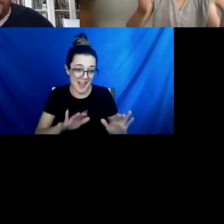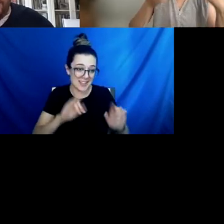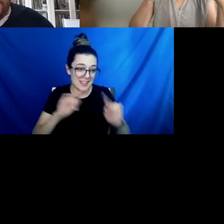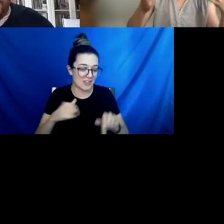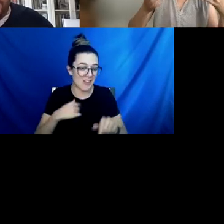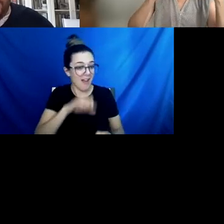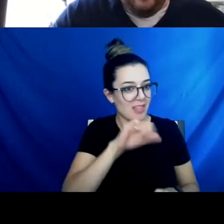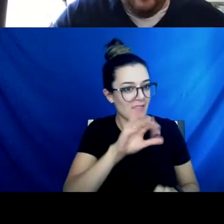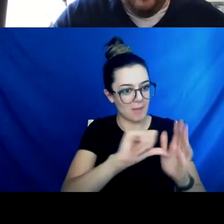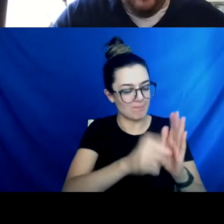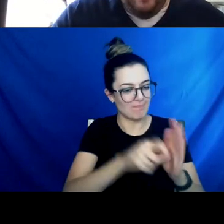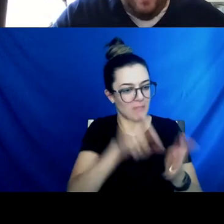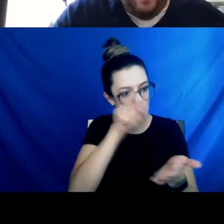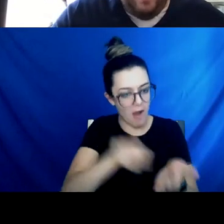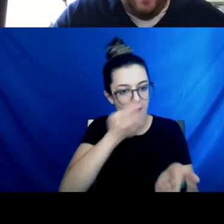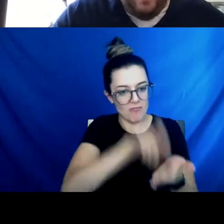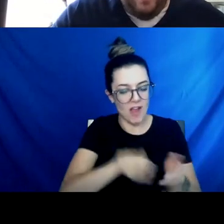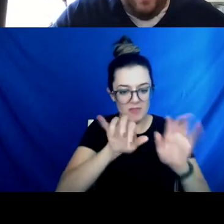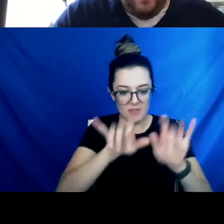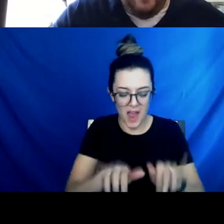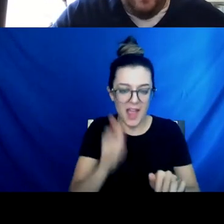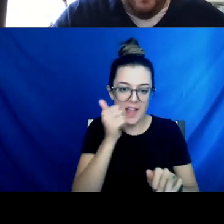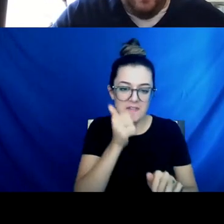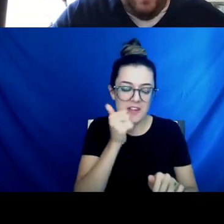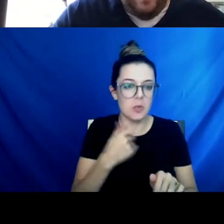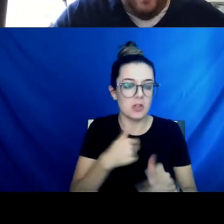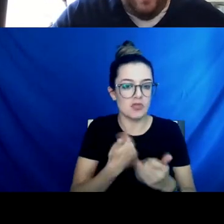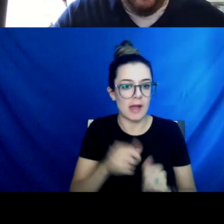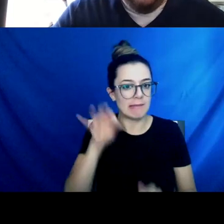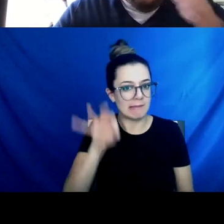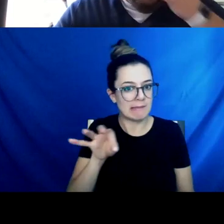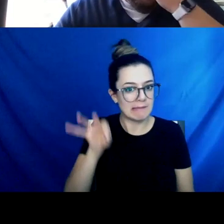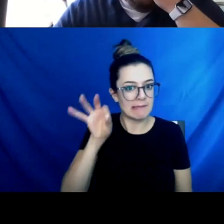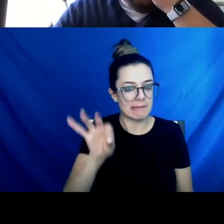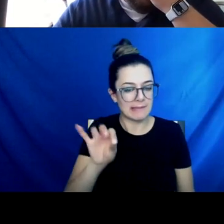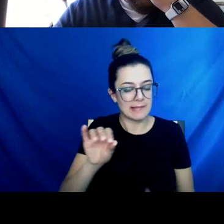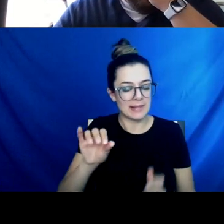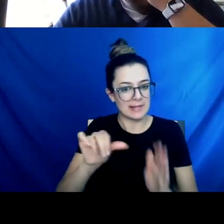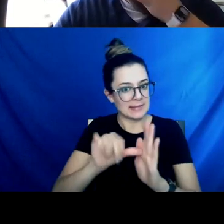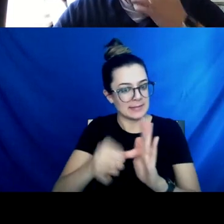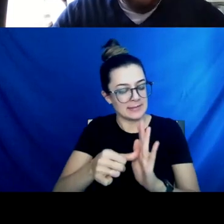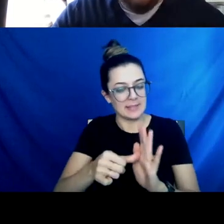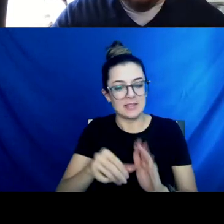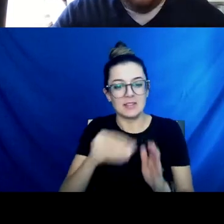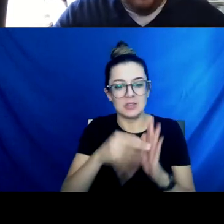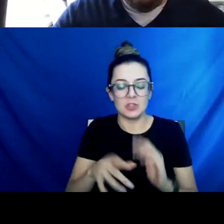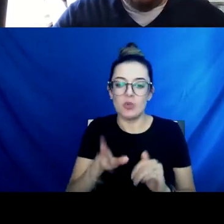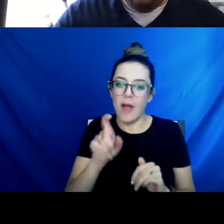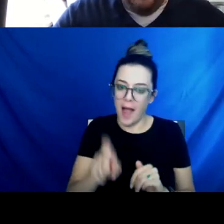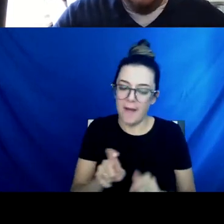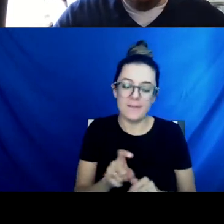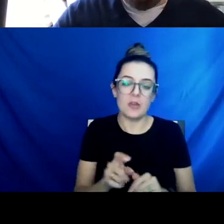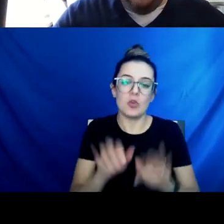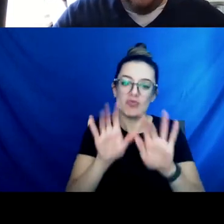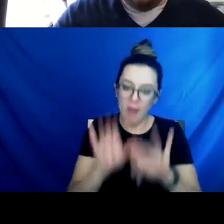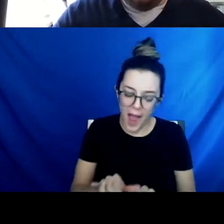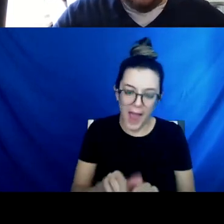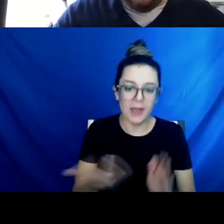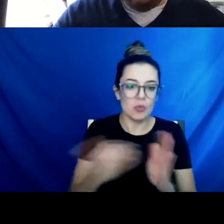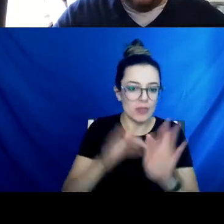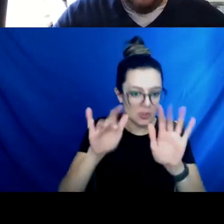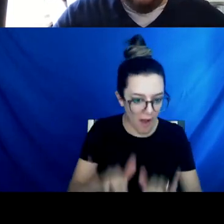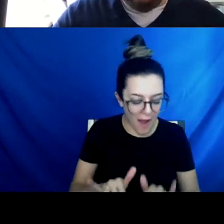lucky. I worked at the New York Times at the very beginning of my career with some of the best journalists in the world, Jim Dwyer, Eric Lytton, like amazing people. And